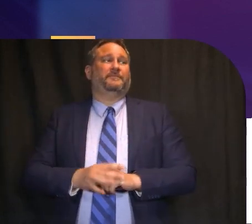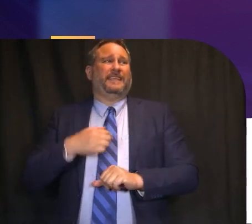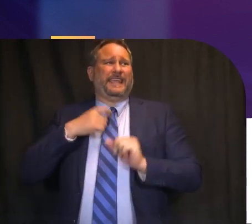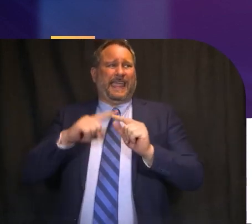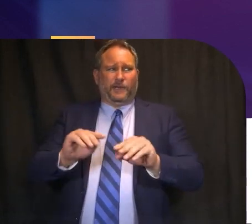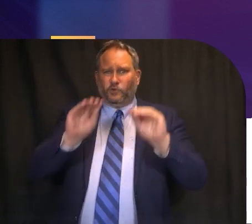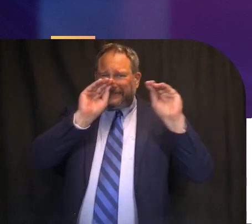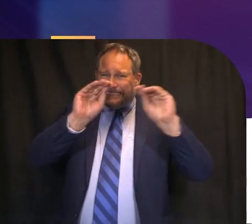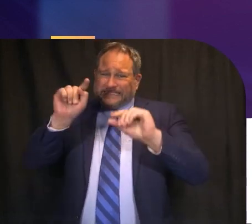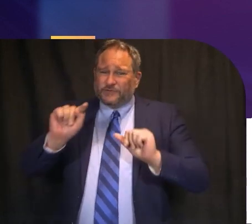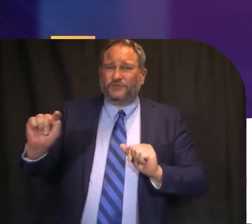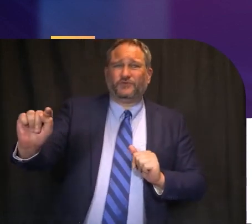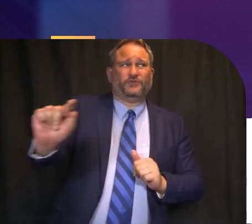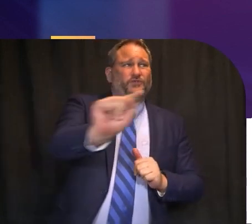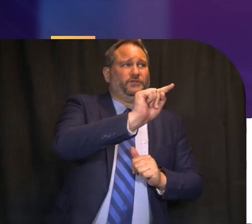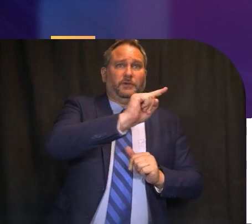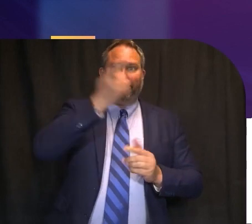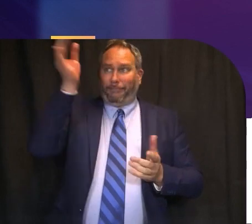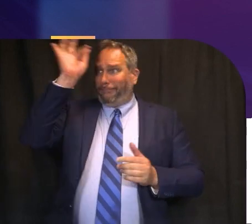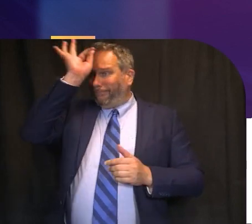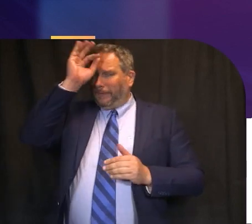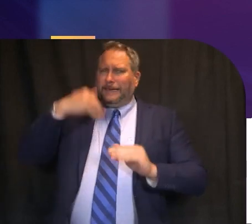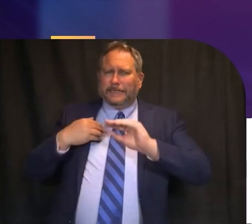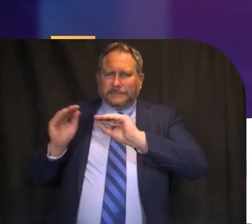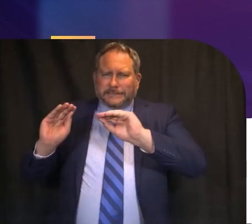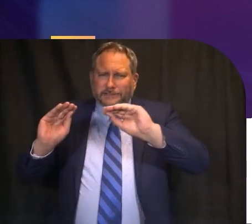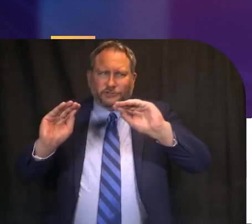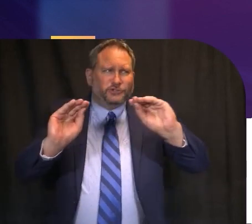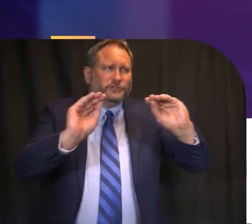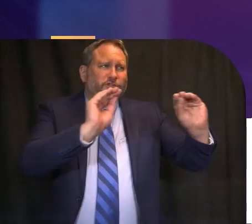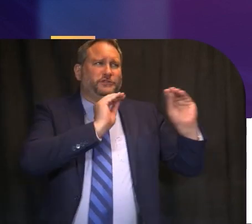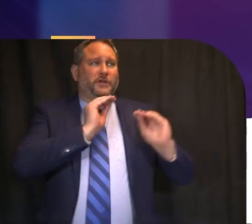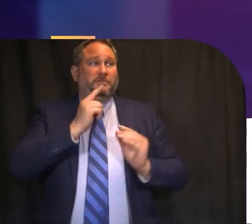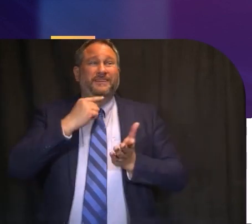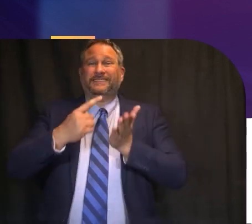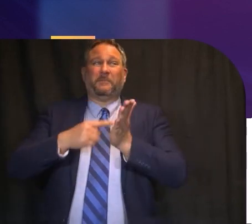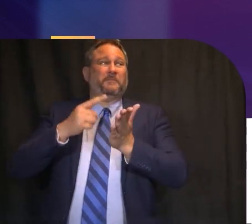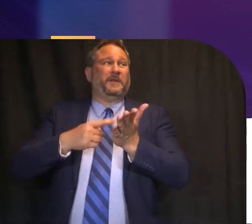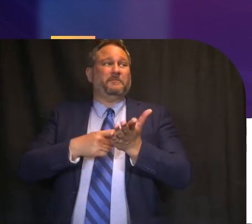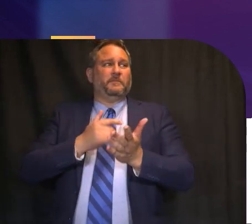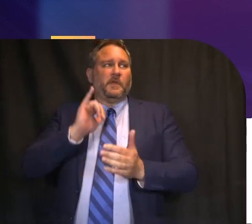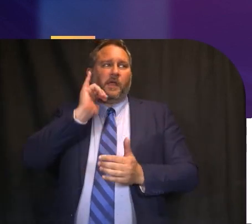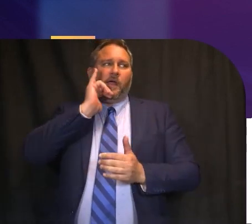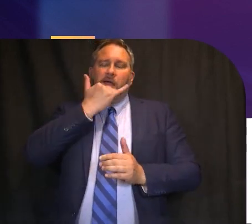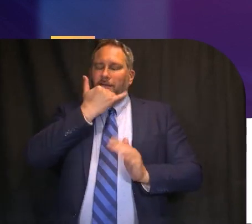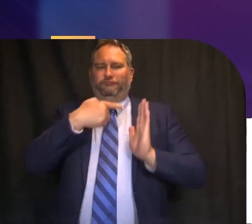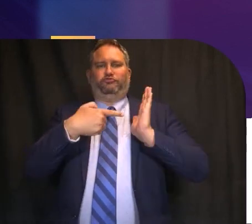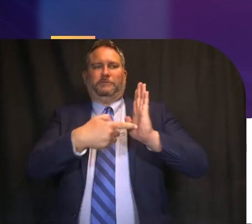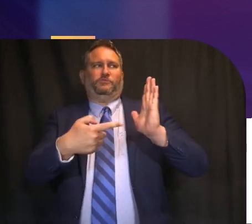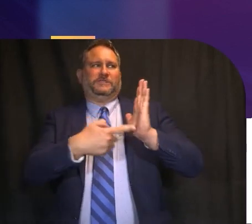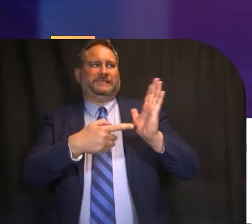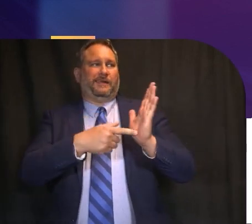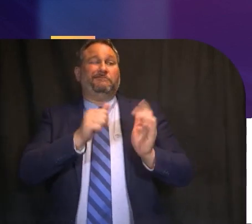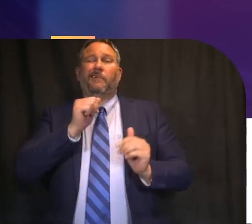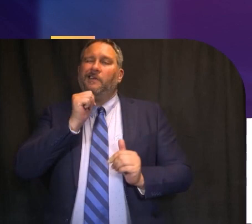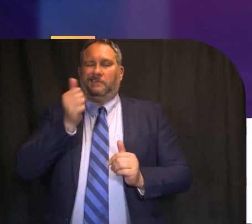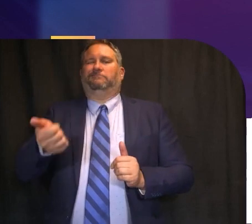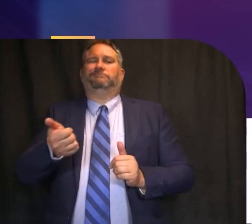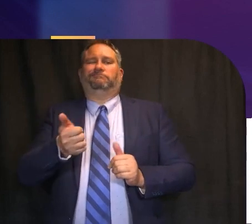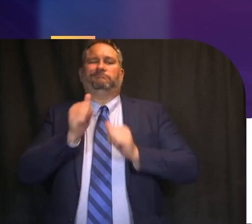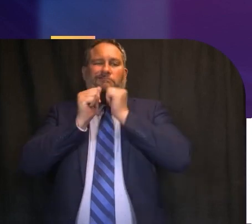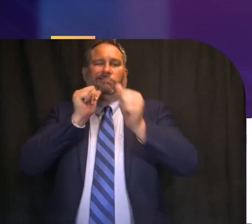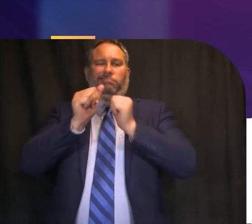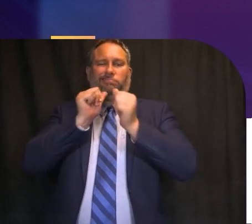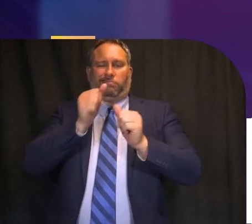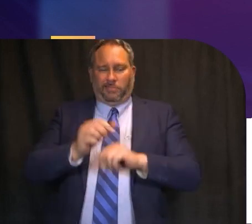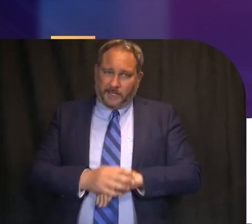either severely misrepresented or not represented at all. The work of disability advocates who